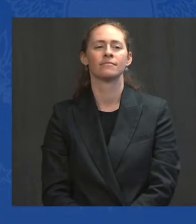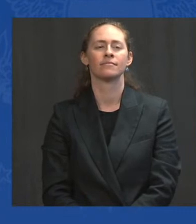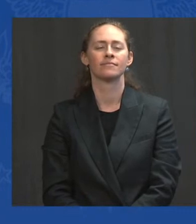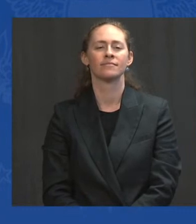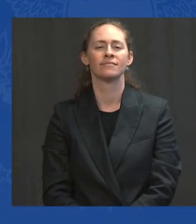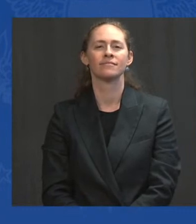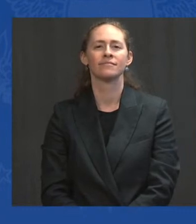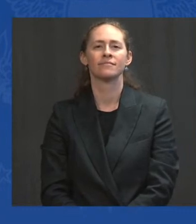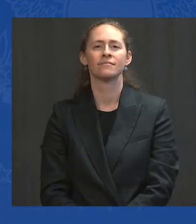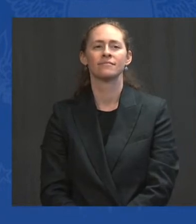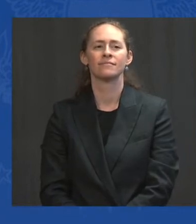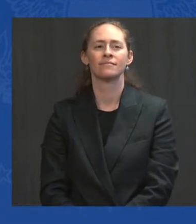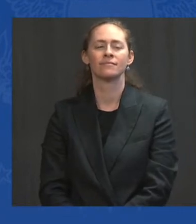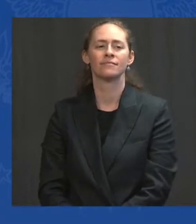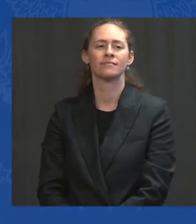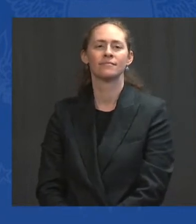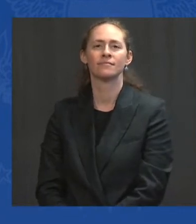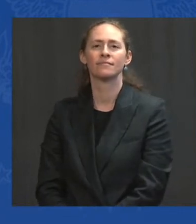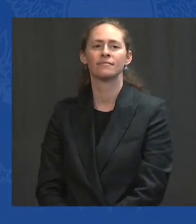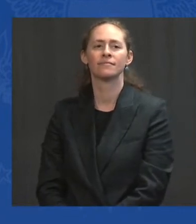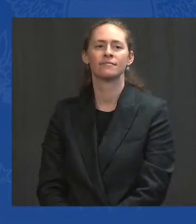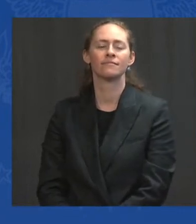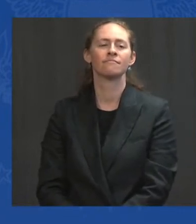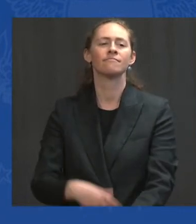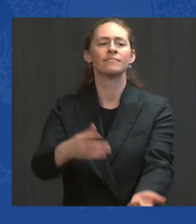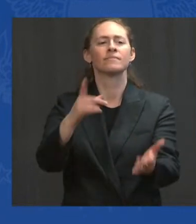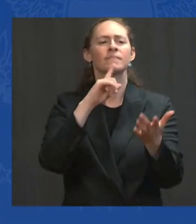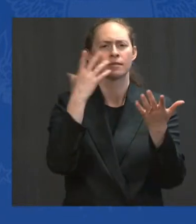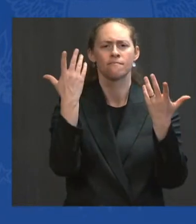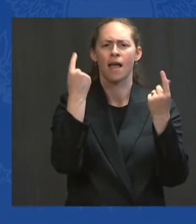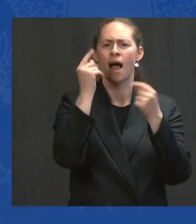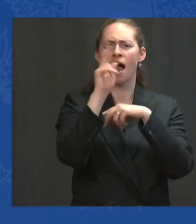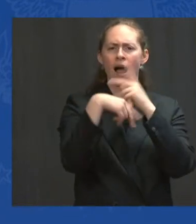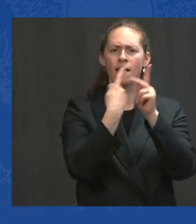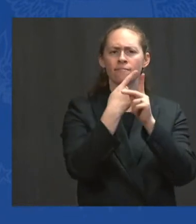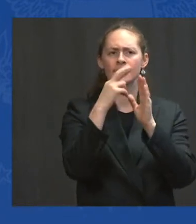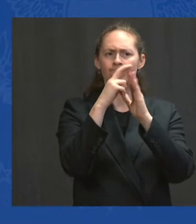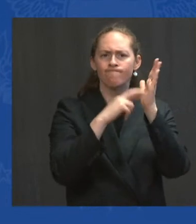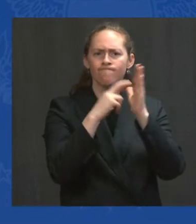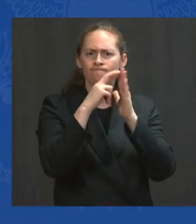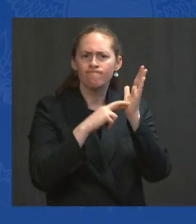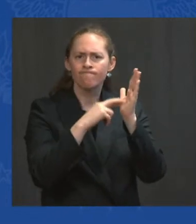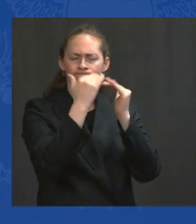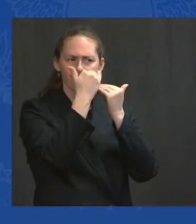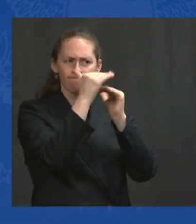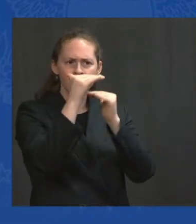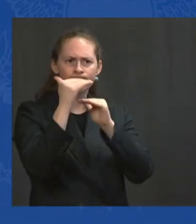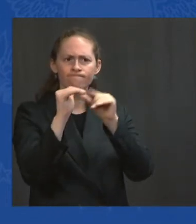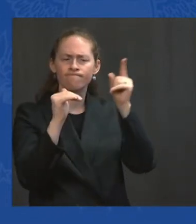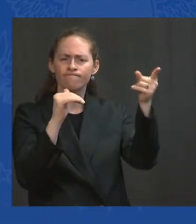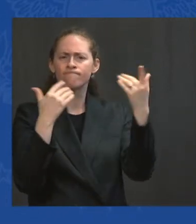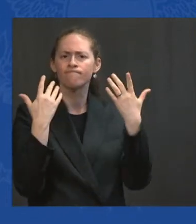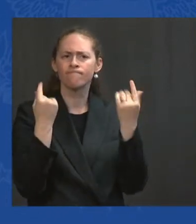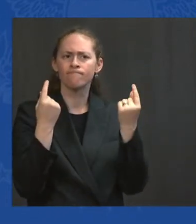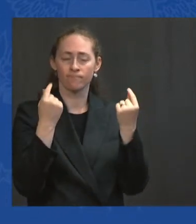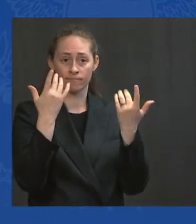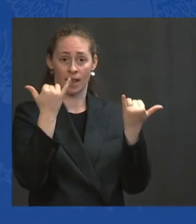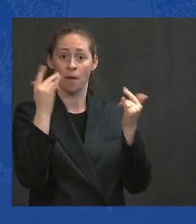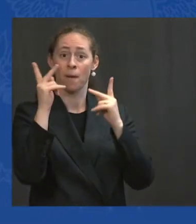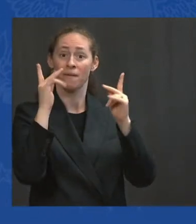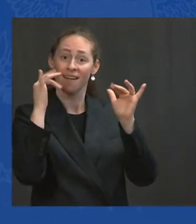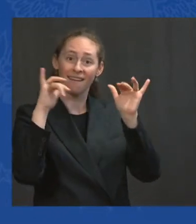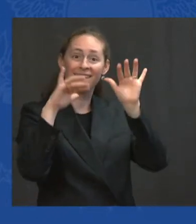situation of the kinds of restrictions that are going to be put on people coming to the Olympics to the local authorities who know